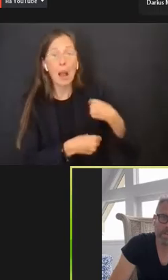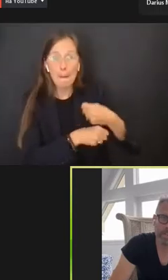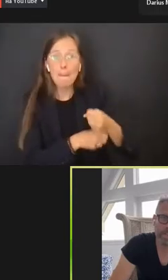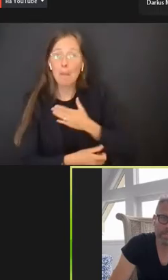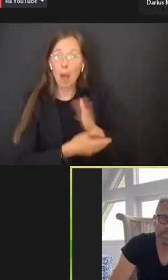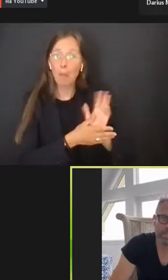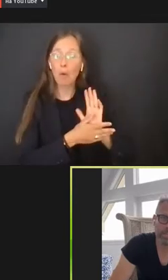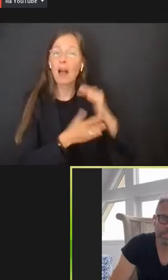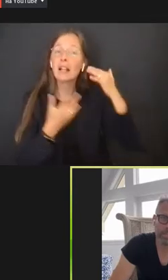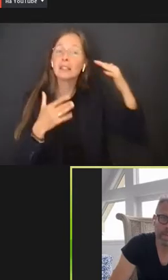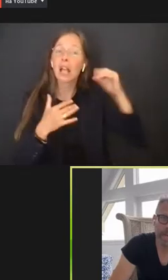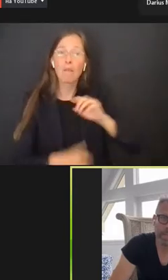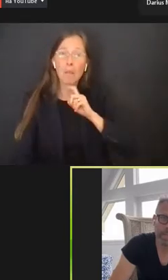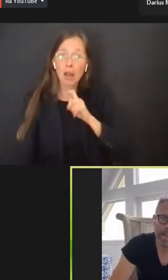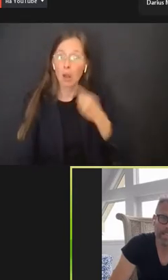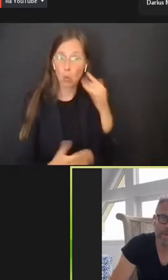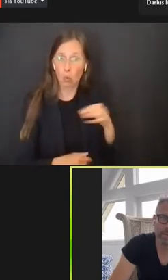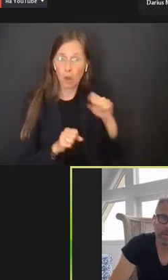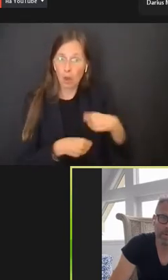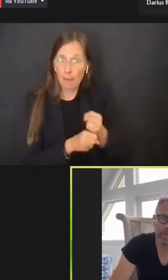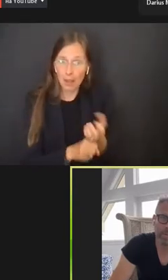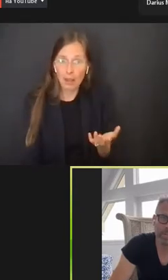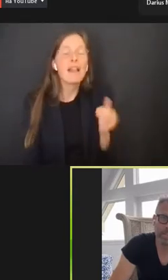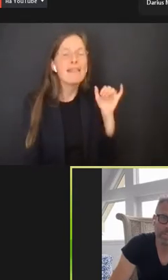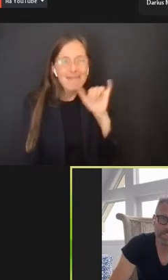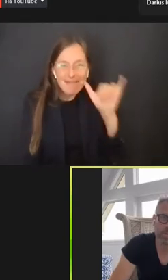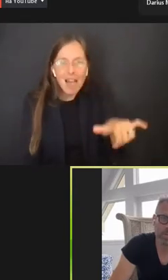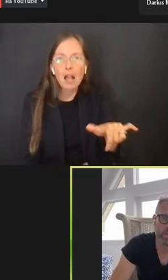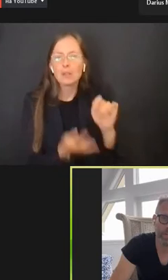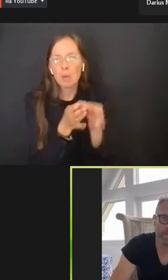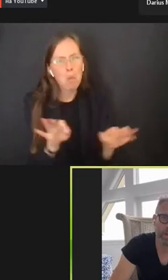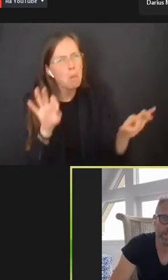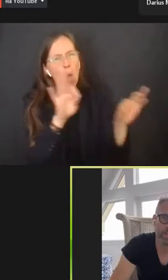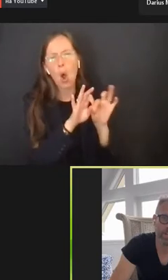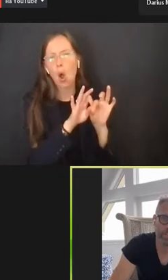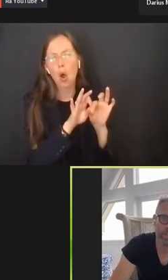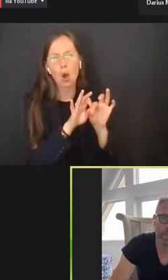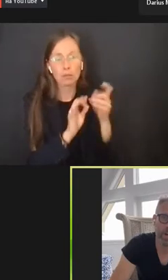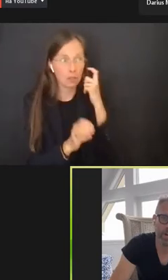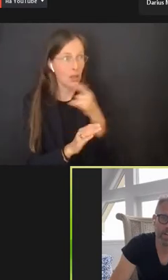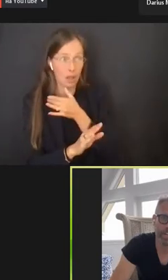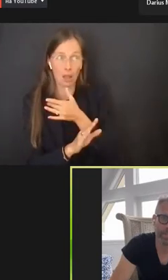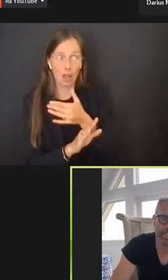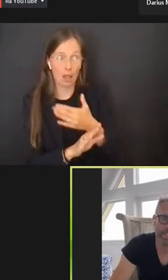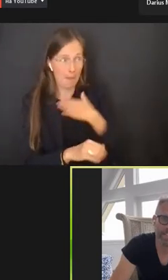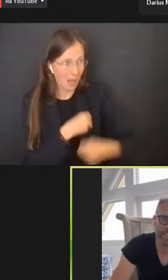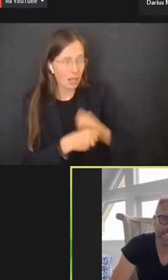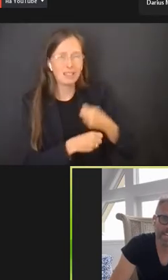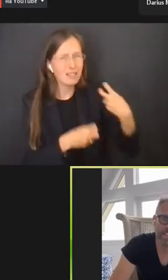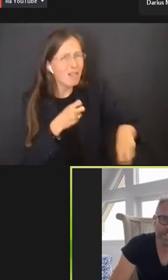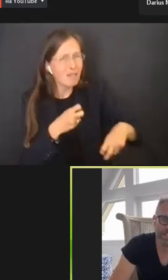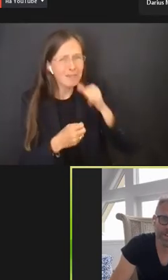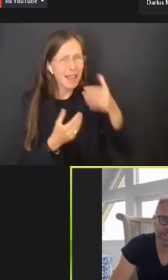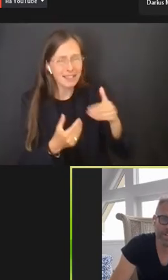I could have made it. I mean, that's how important it was, because those were hard years, long, you know, I mean,